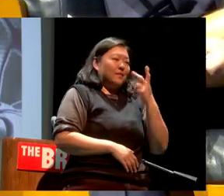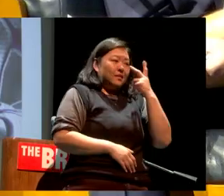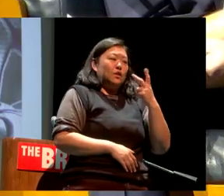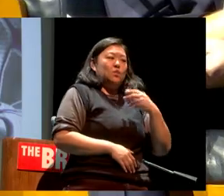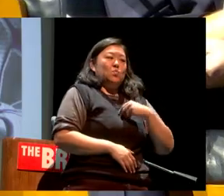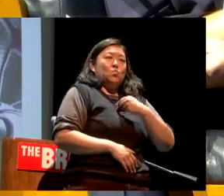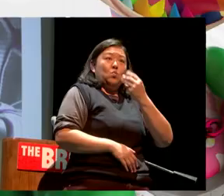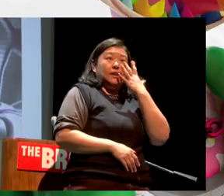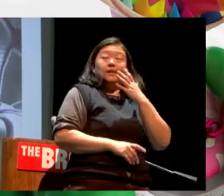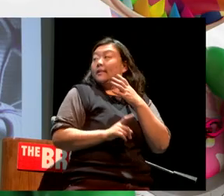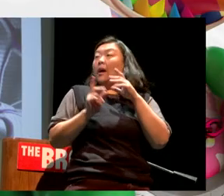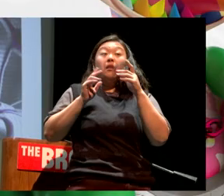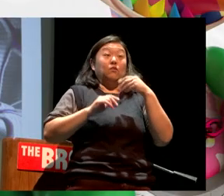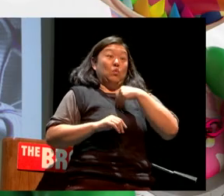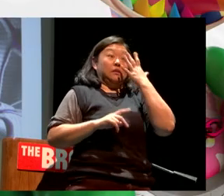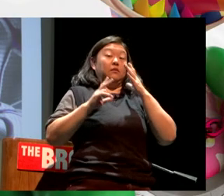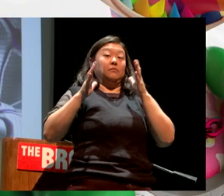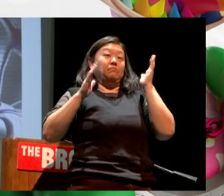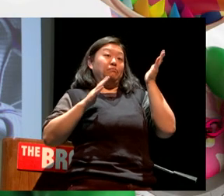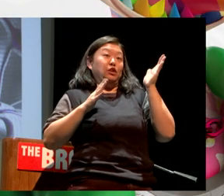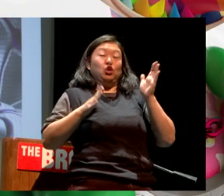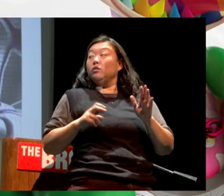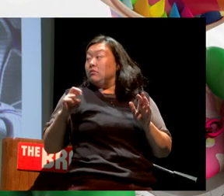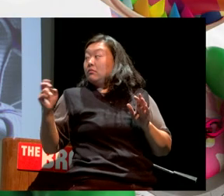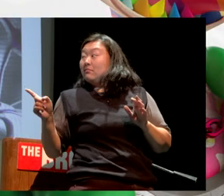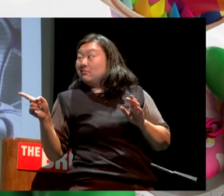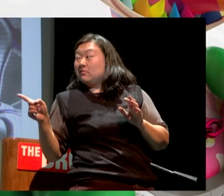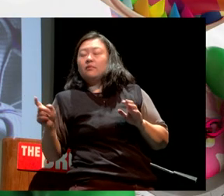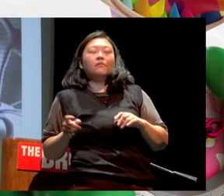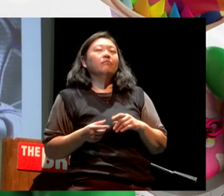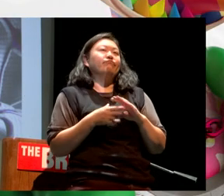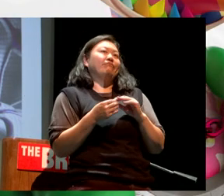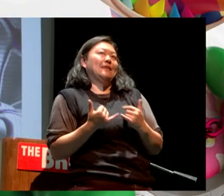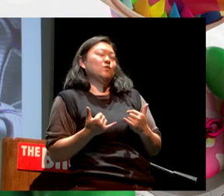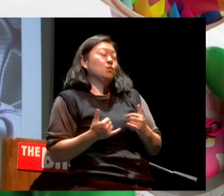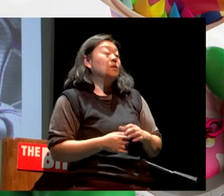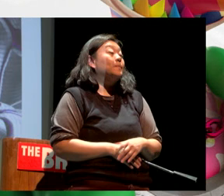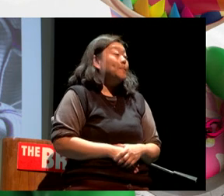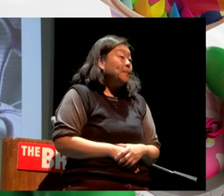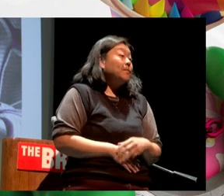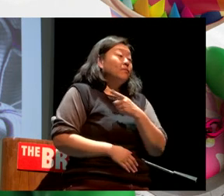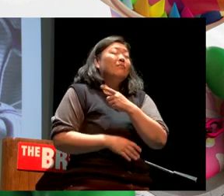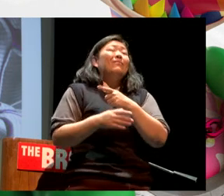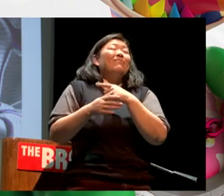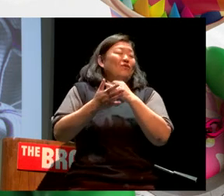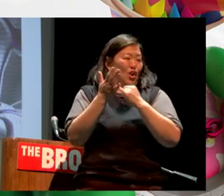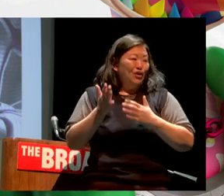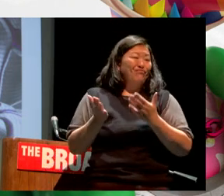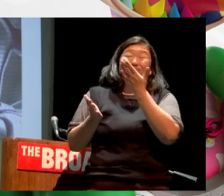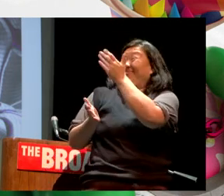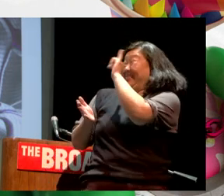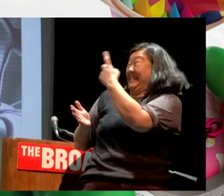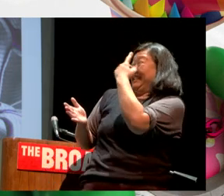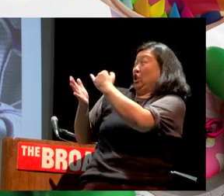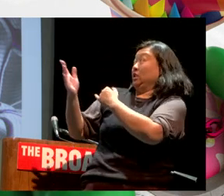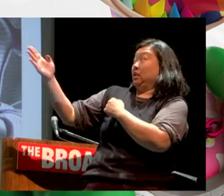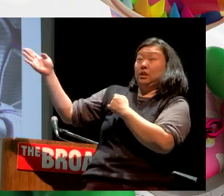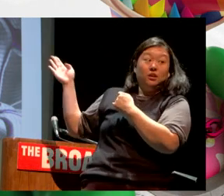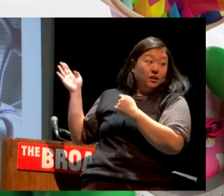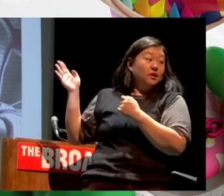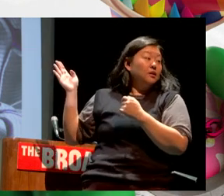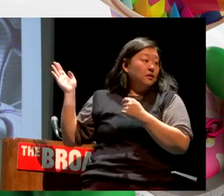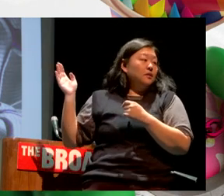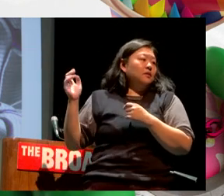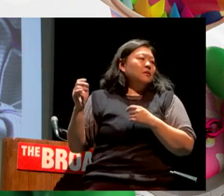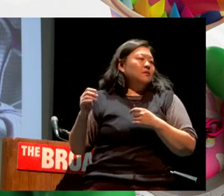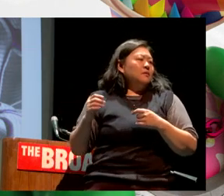You can, okay, so when you see that this image, you cannot understand. Yes, because, you